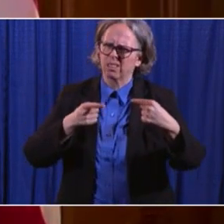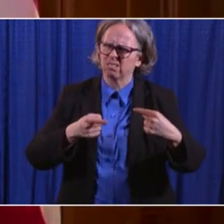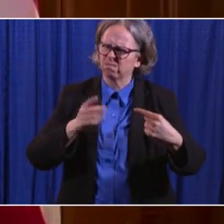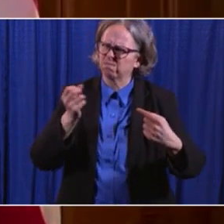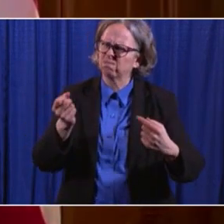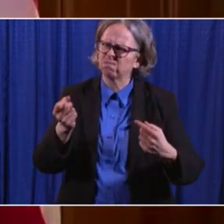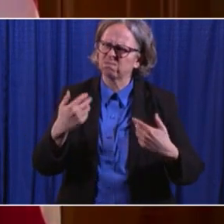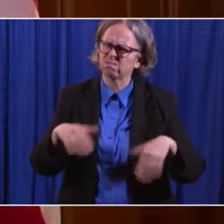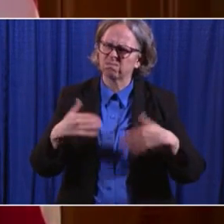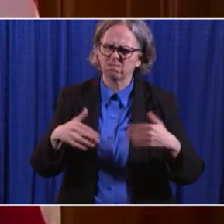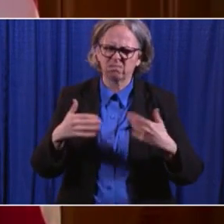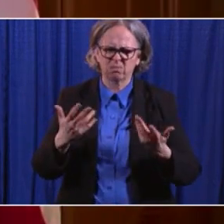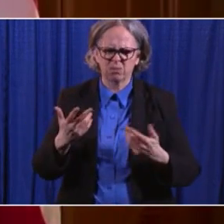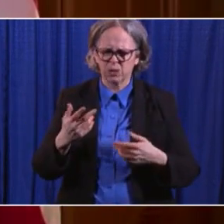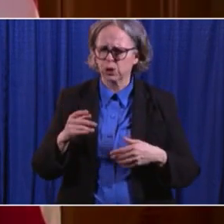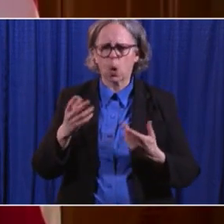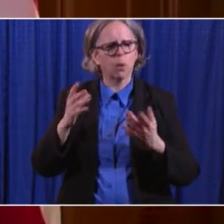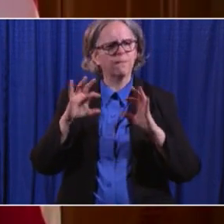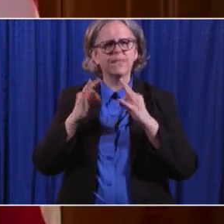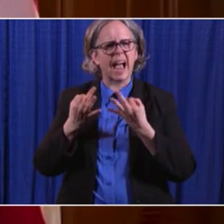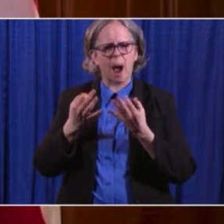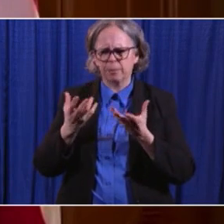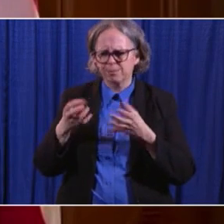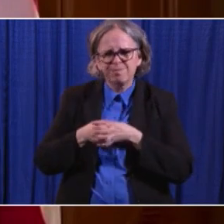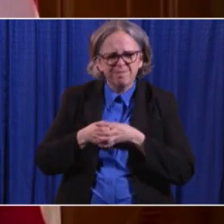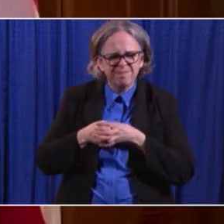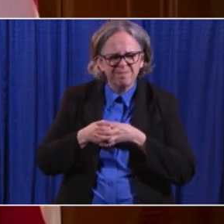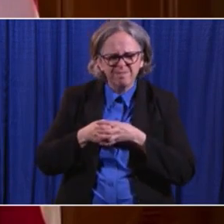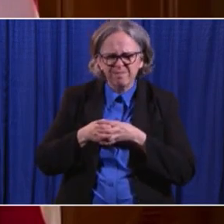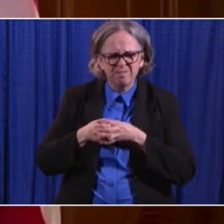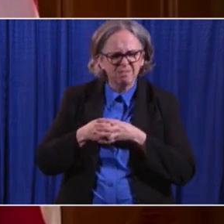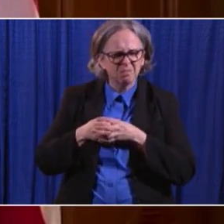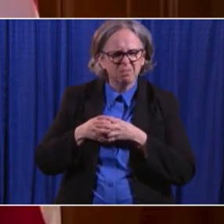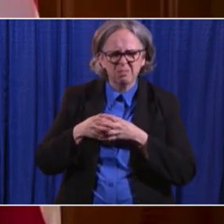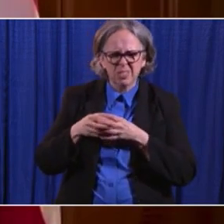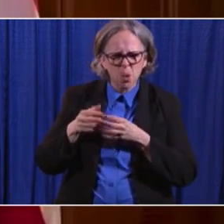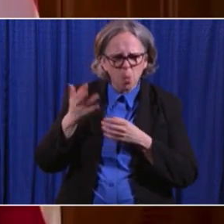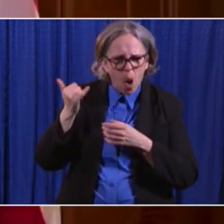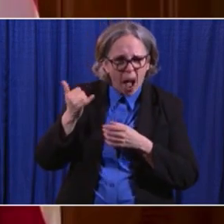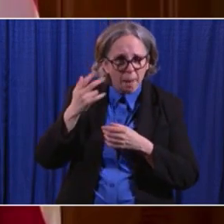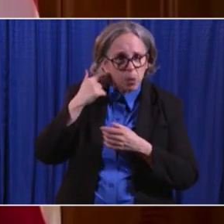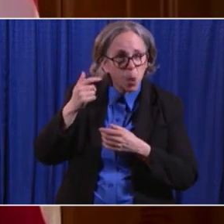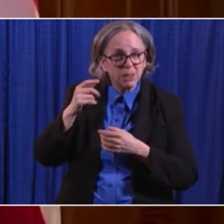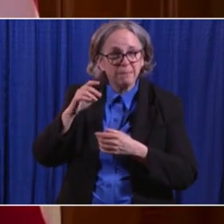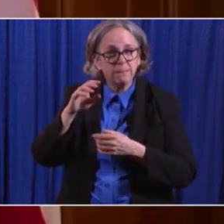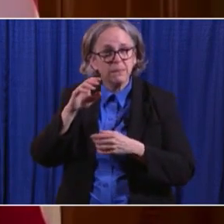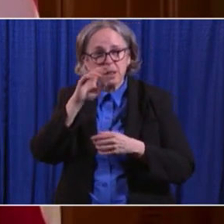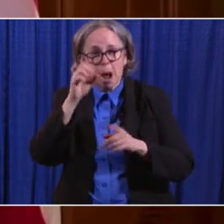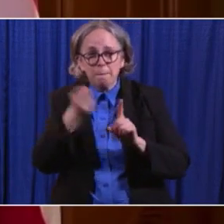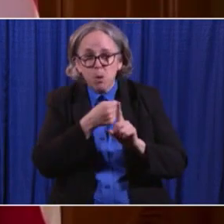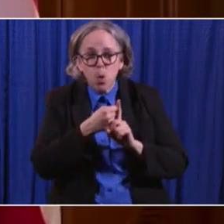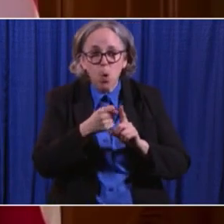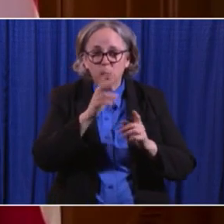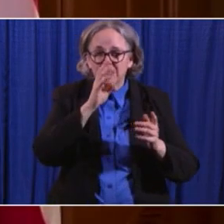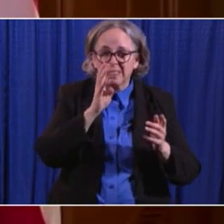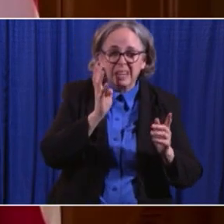in many cases, that's not because of abuse or neglect, which is what we normally think of what breaks families